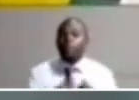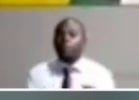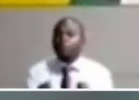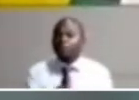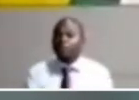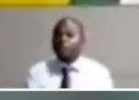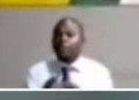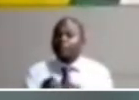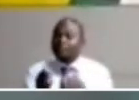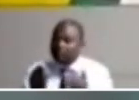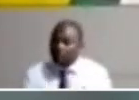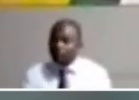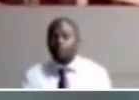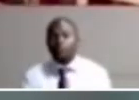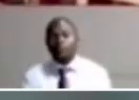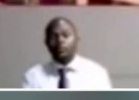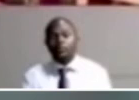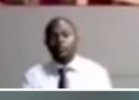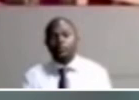but